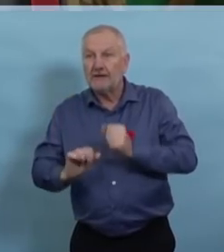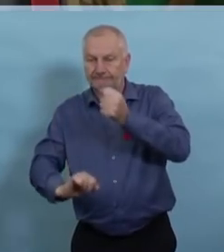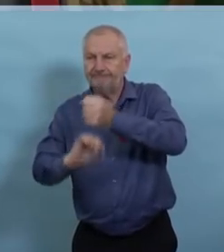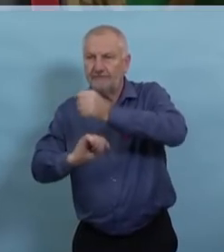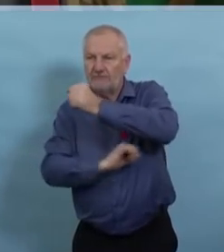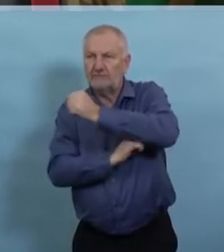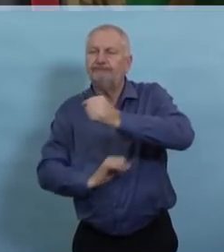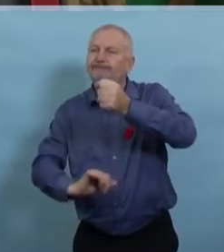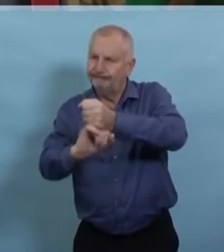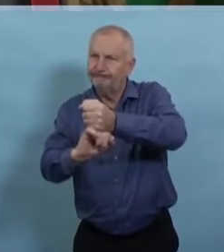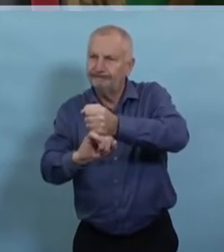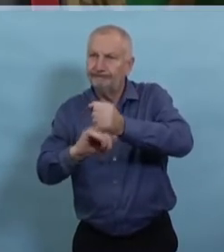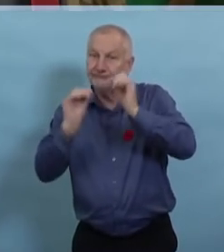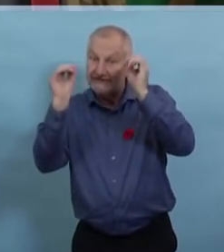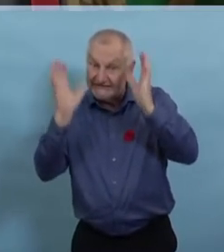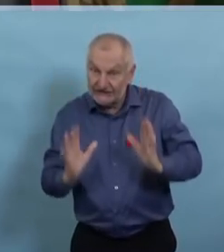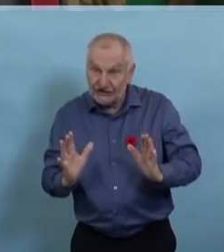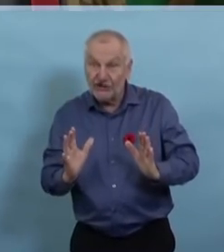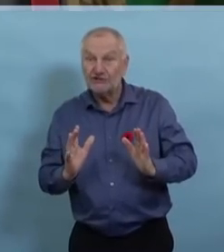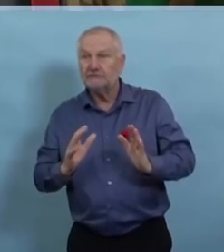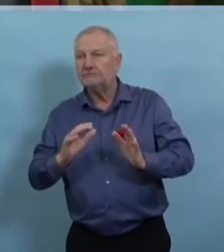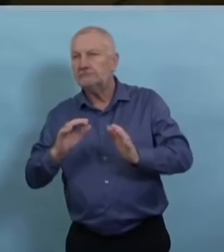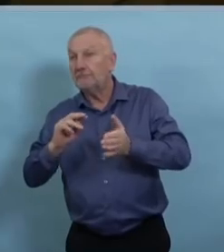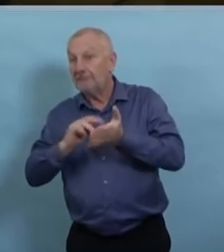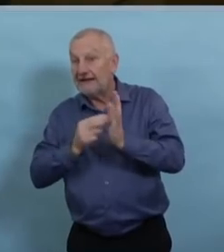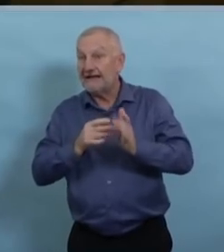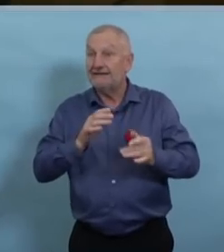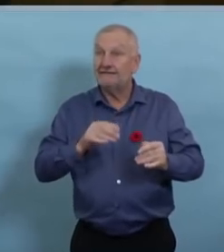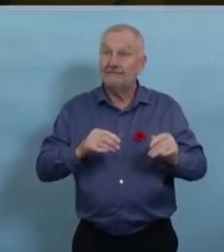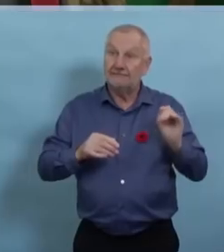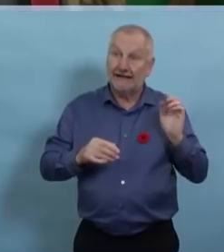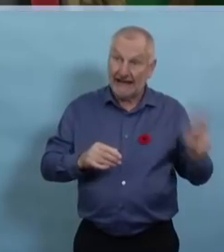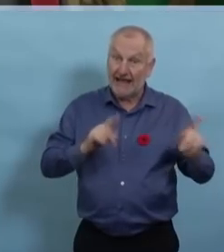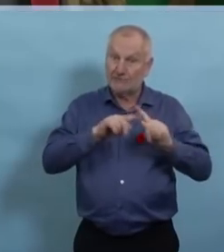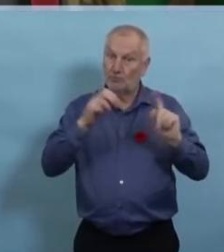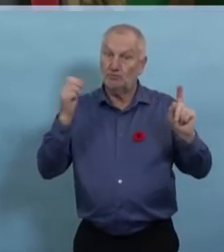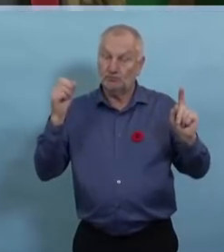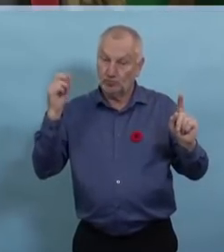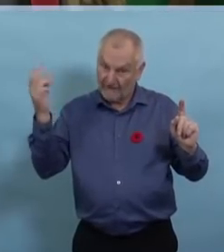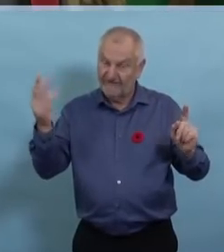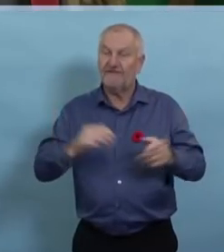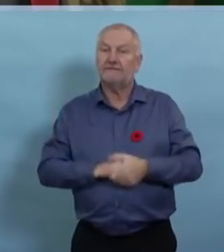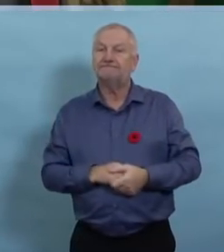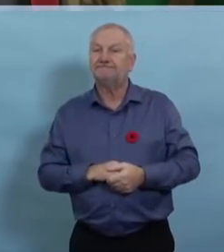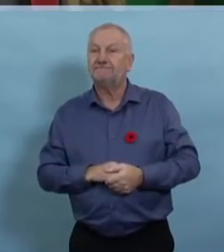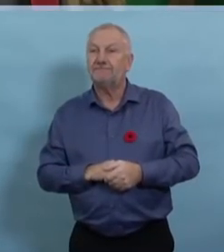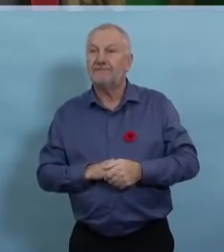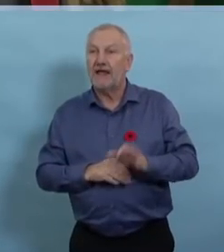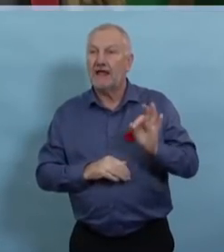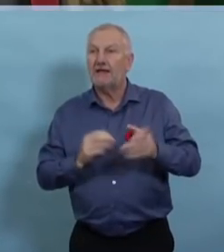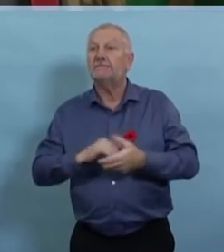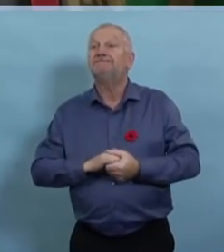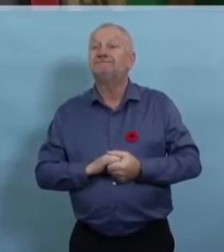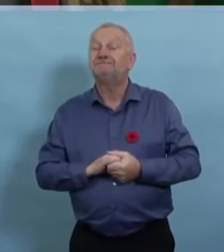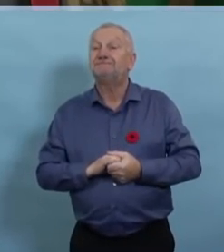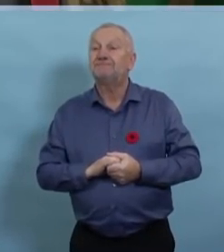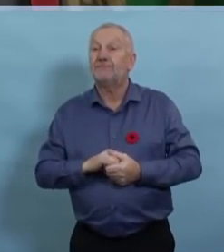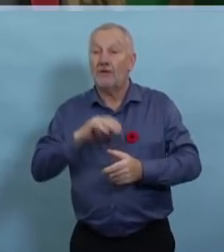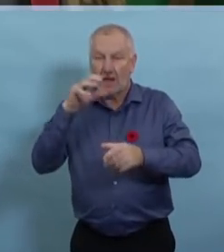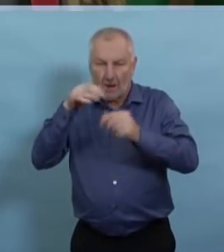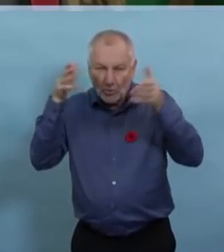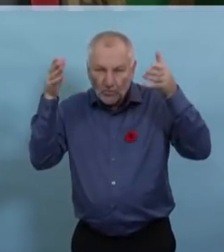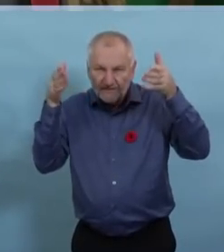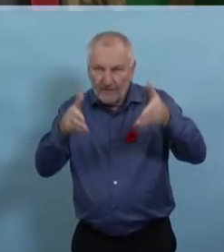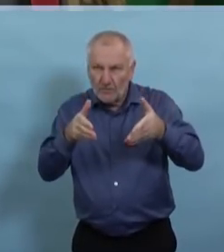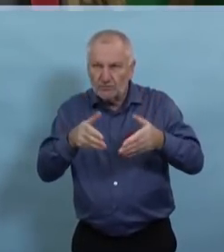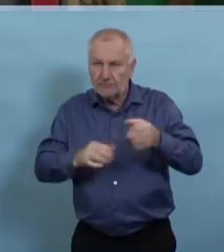would be for K-12 teachers as well. There also includes a focus around what kind of support students may need as a result of